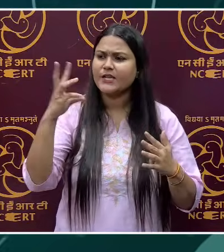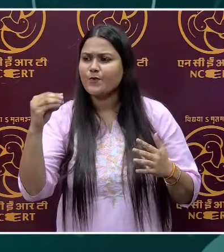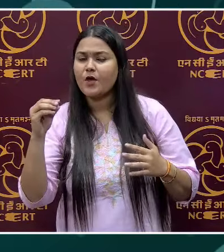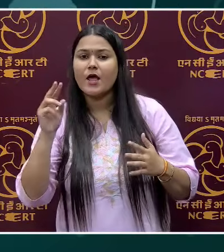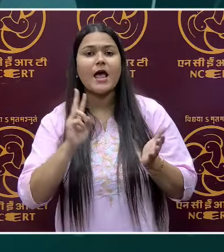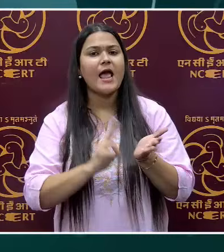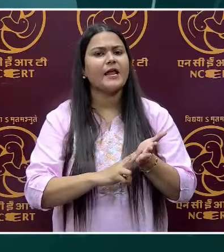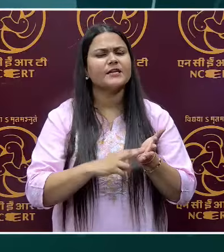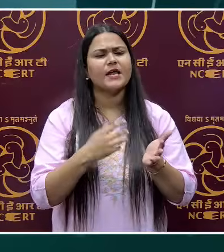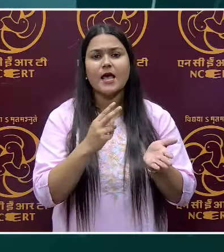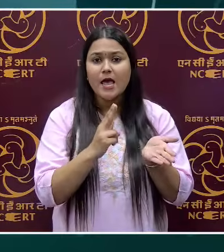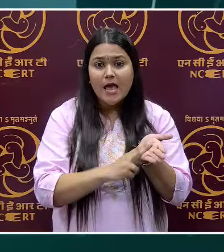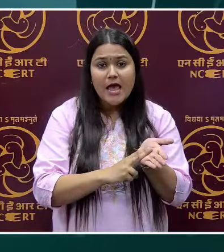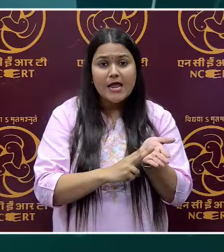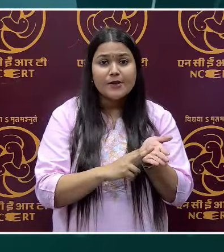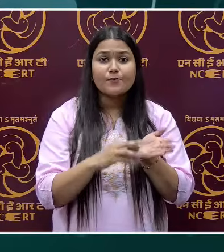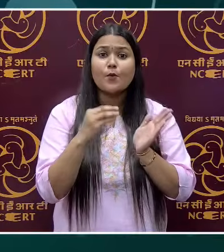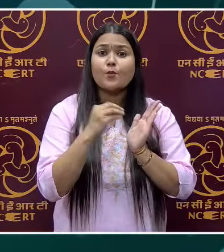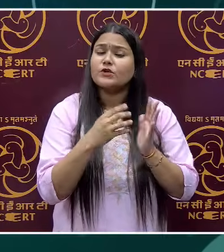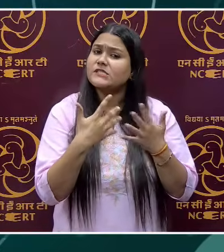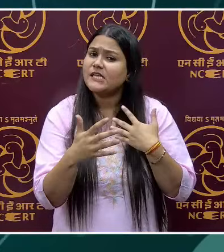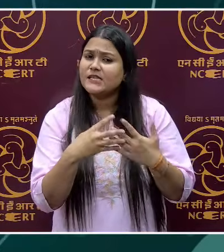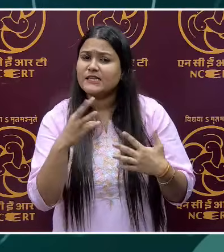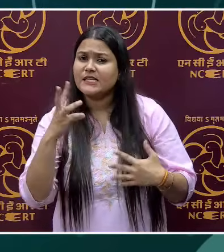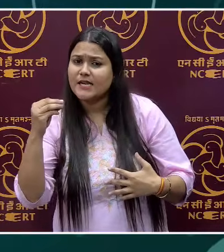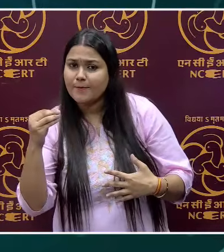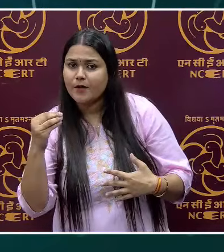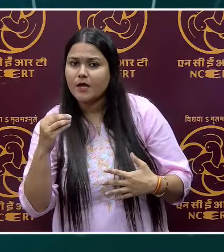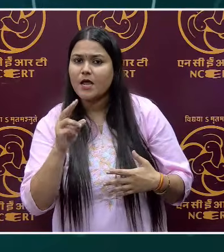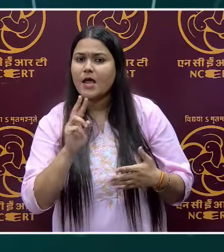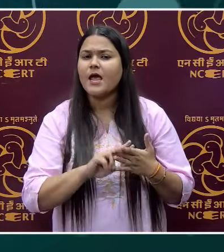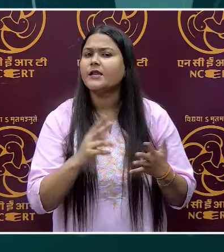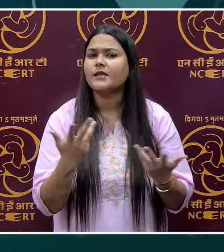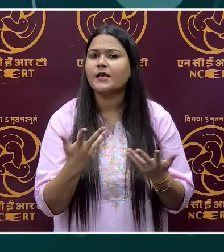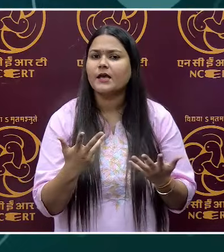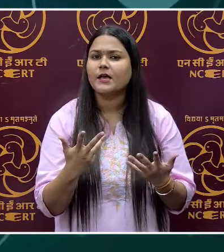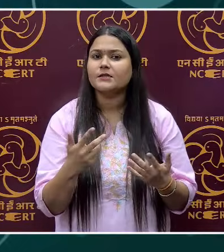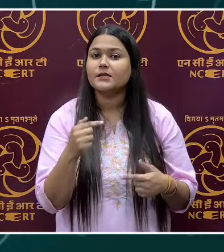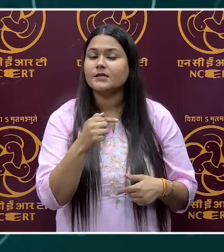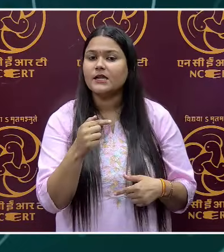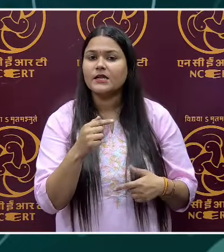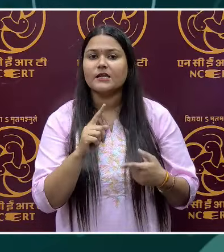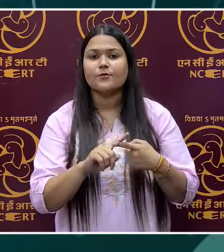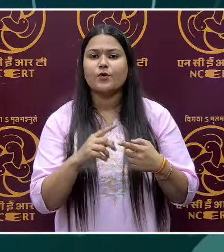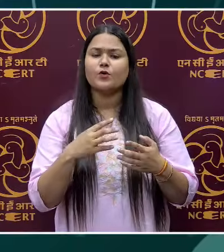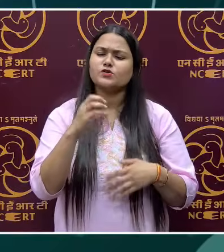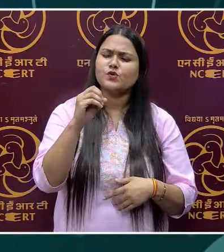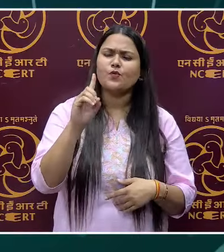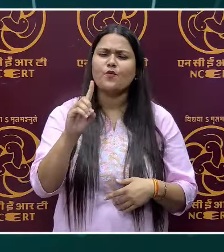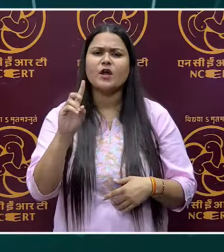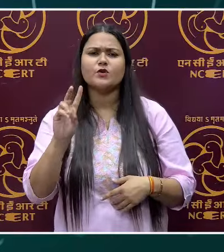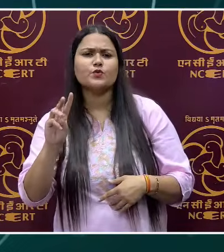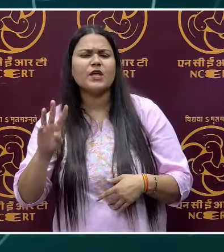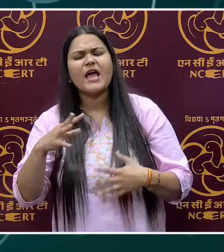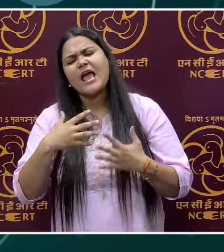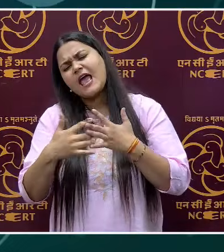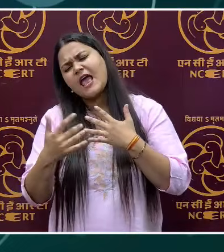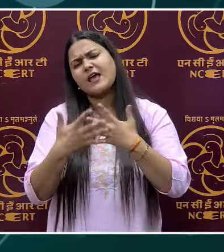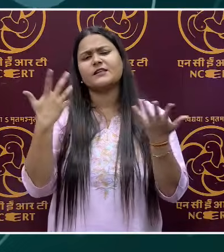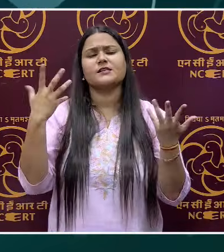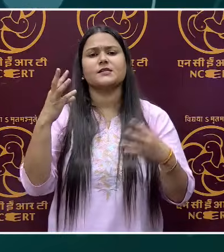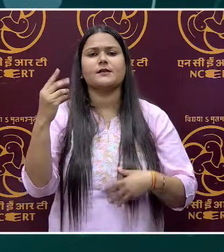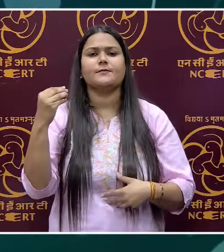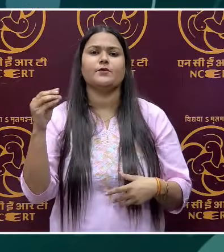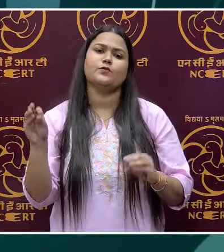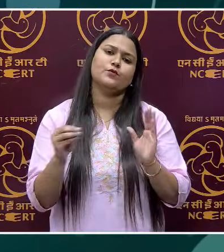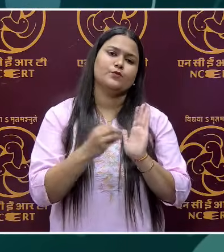n. N, what is n? It is a non-negative integer. That means it can be 0, 1, 2, 3, any integral value